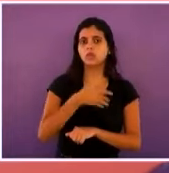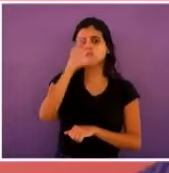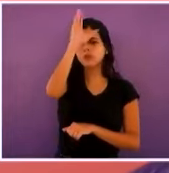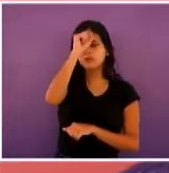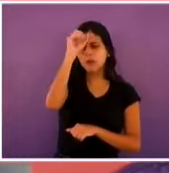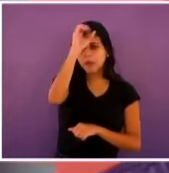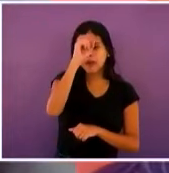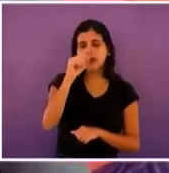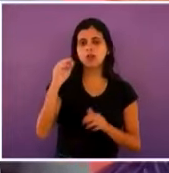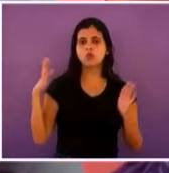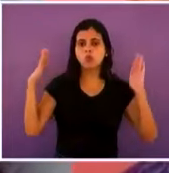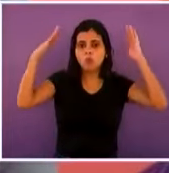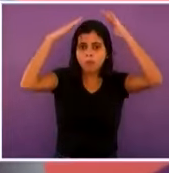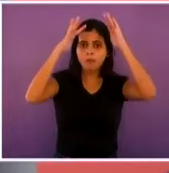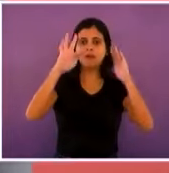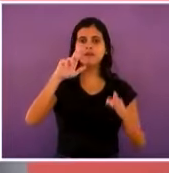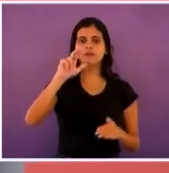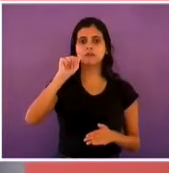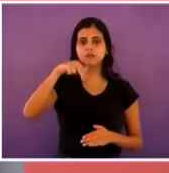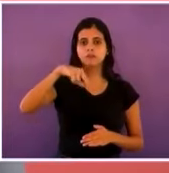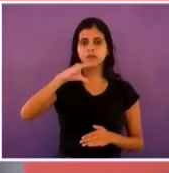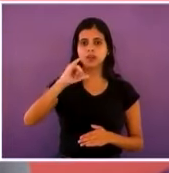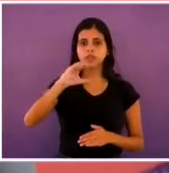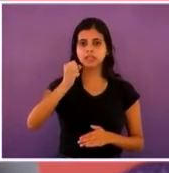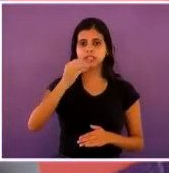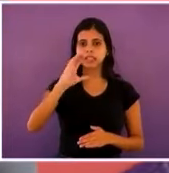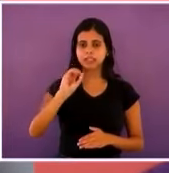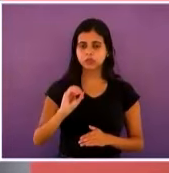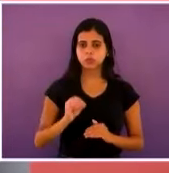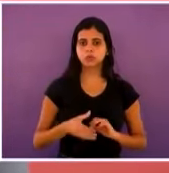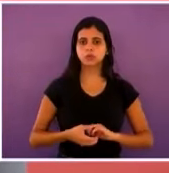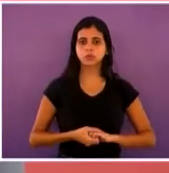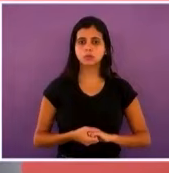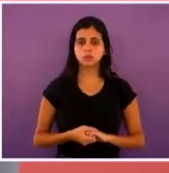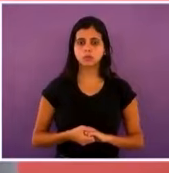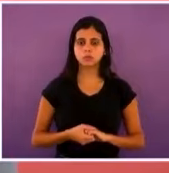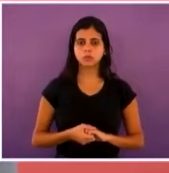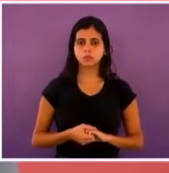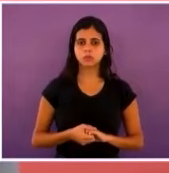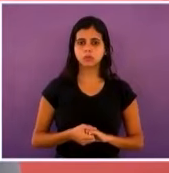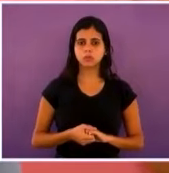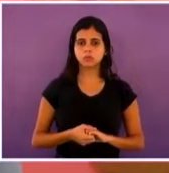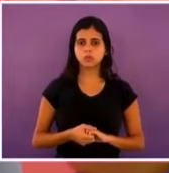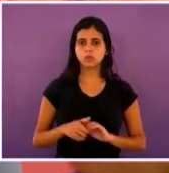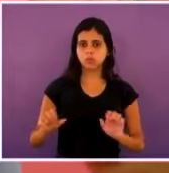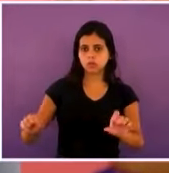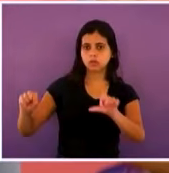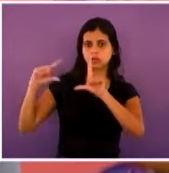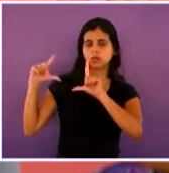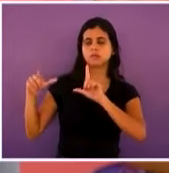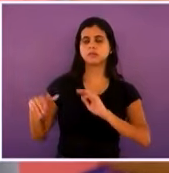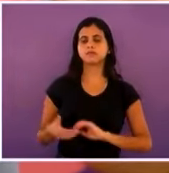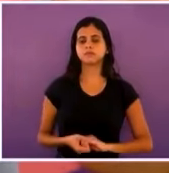o Papa Francisco. Can we go next to the next? This is próximo slide.